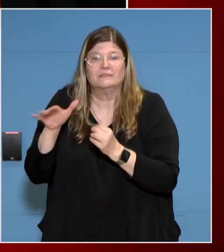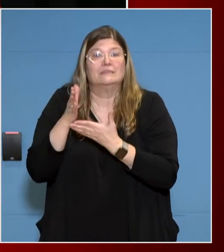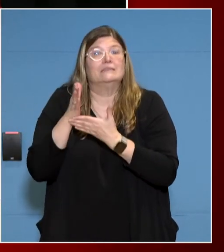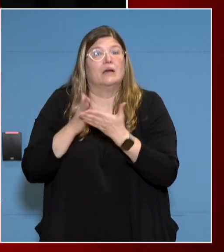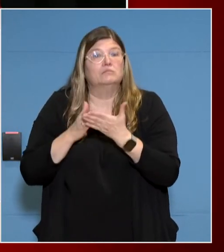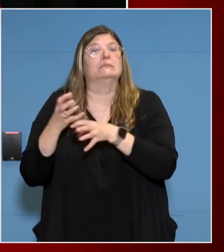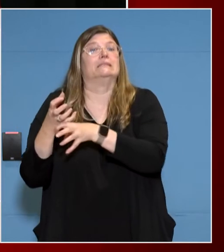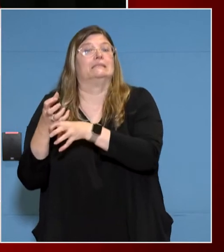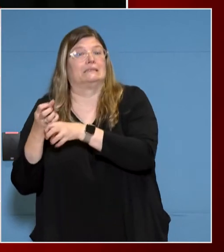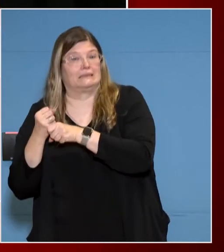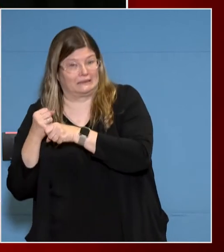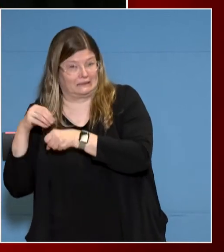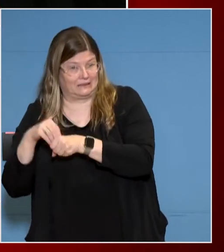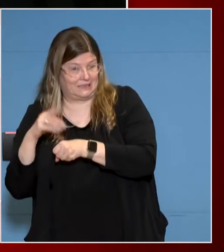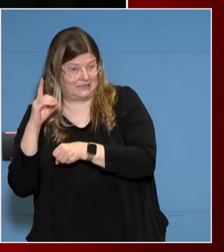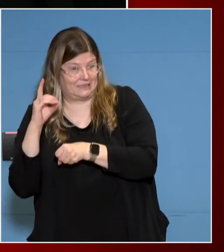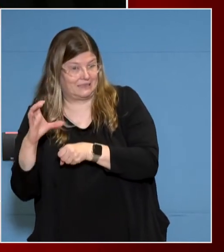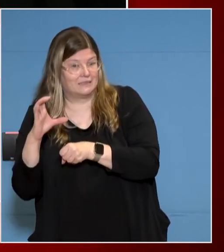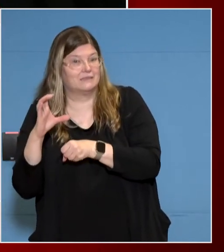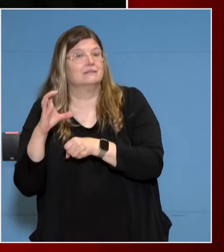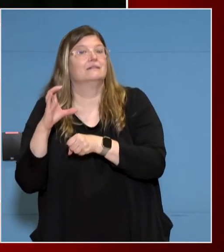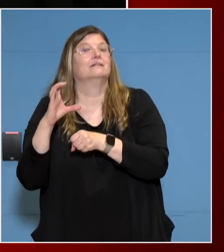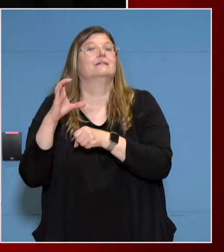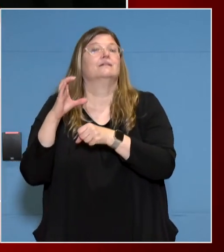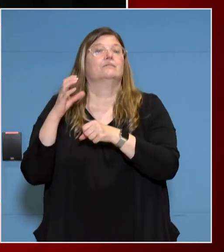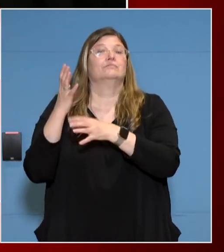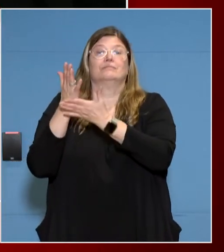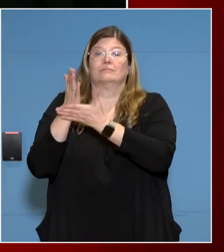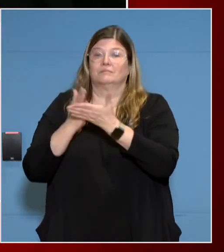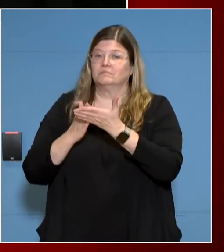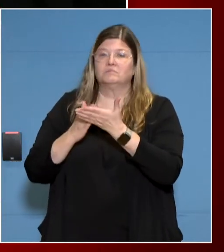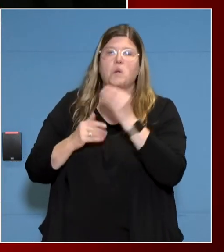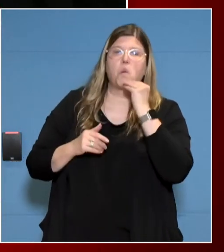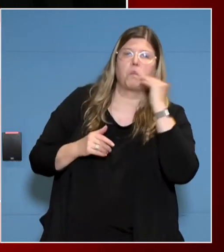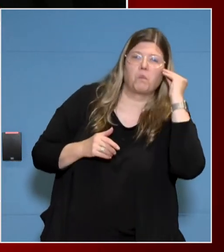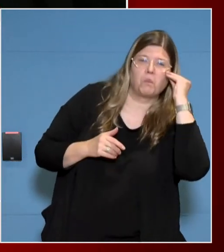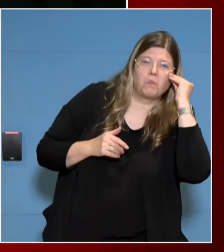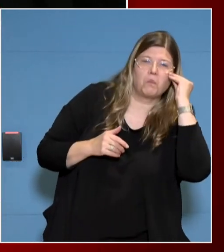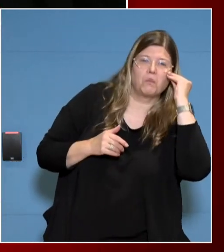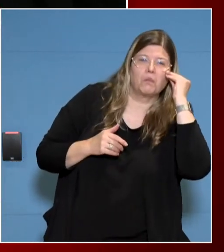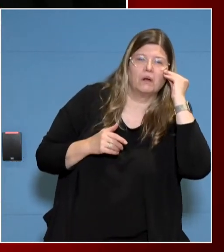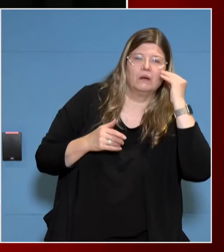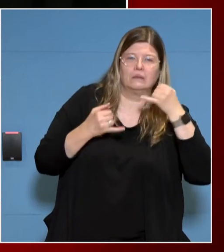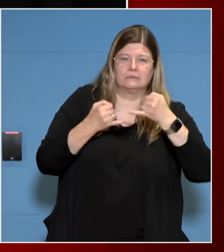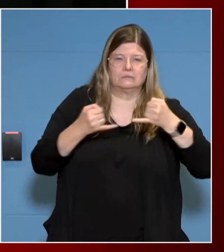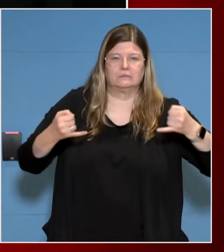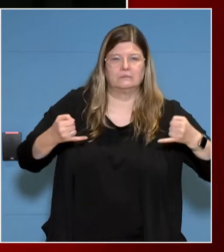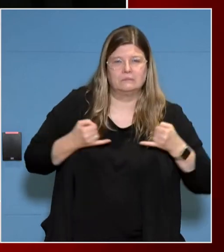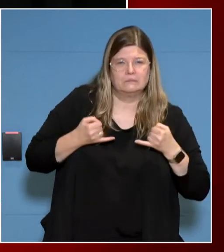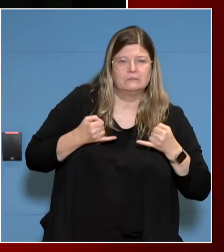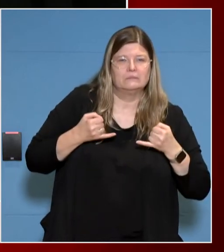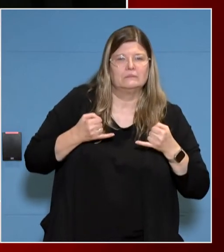community settings. Others were vaccinated in their home jurisdiction as their state or their local health departments opened